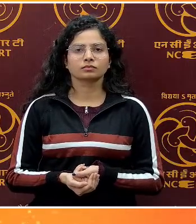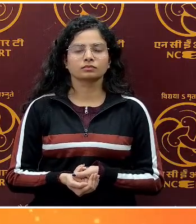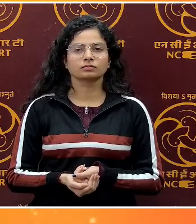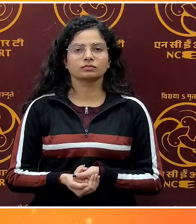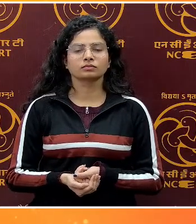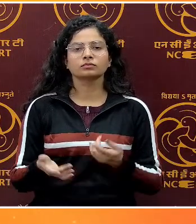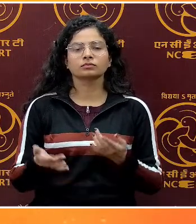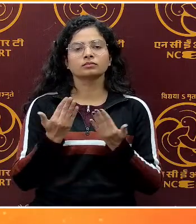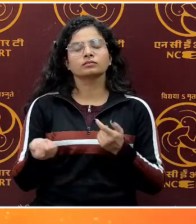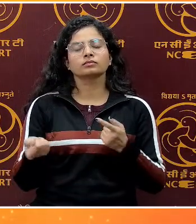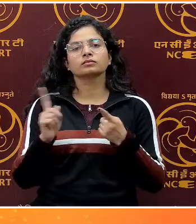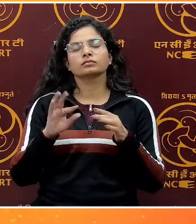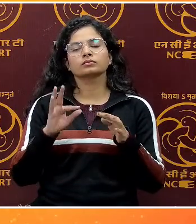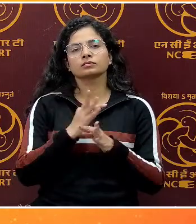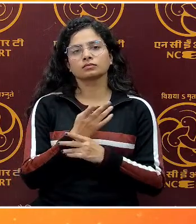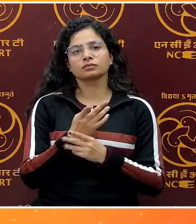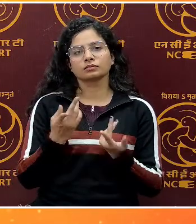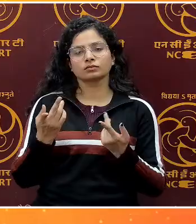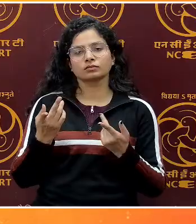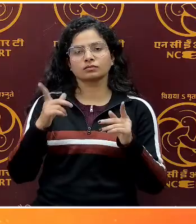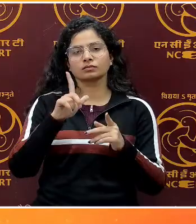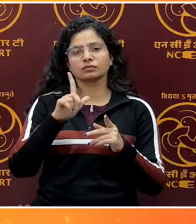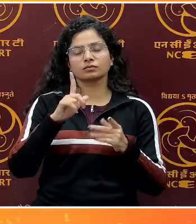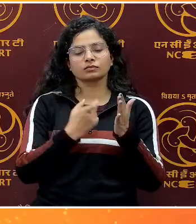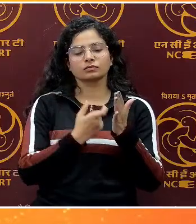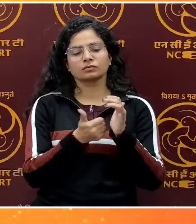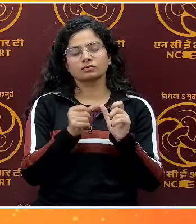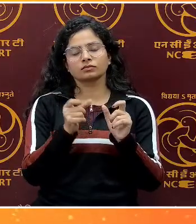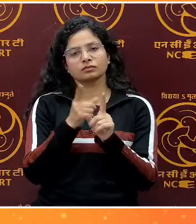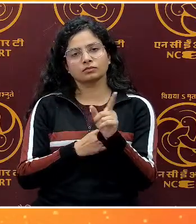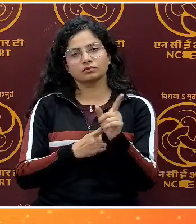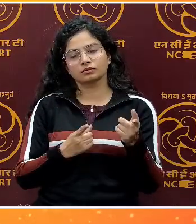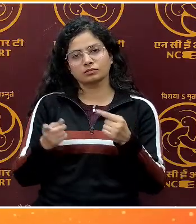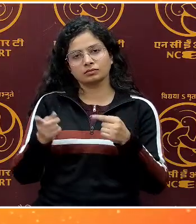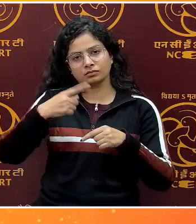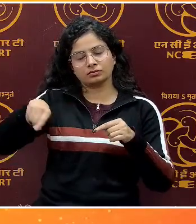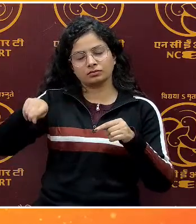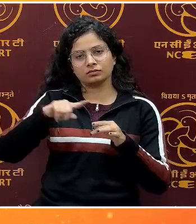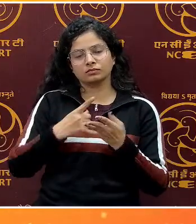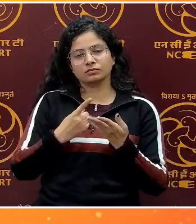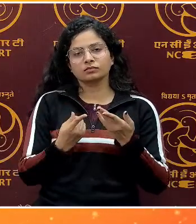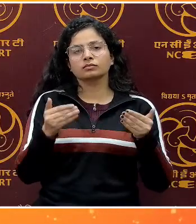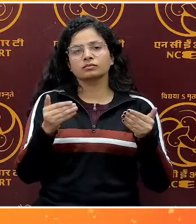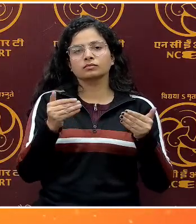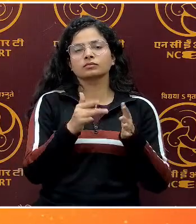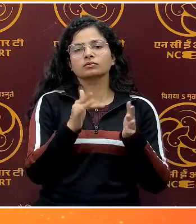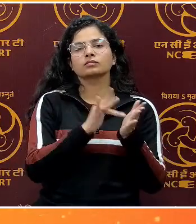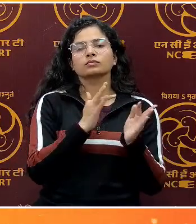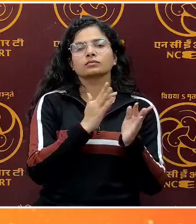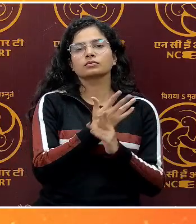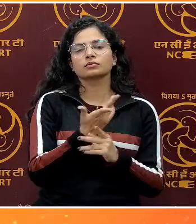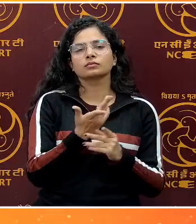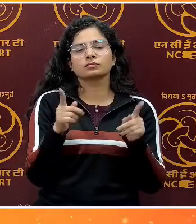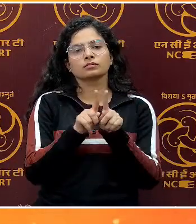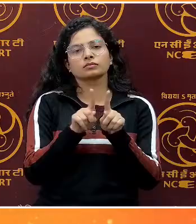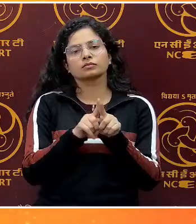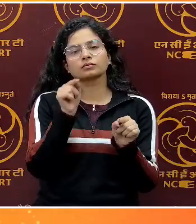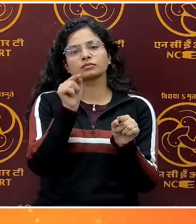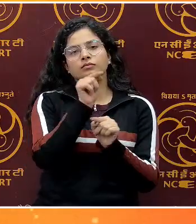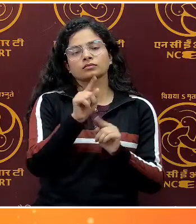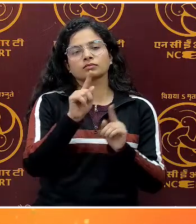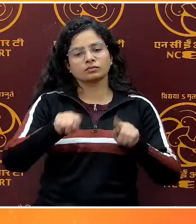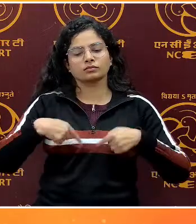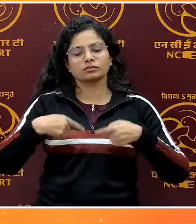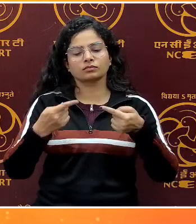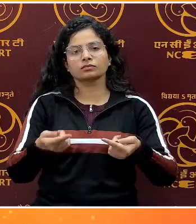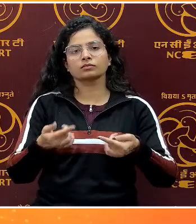what is happening? They all are meeting at a point. Same point. Yes. So all these rays are getting converged. Now next is,